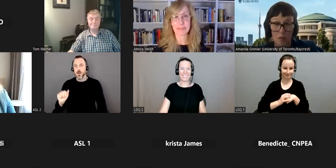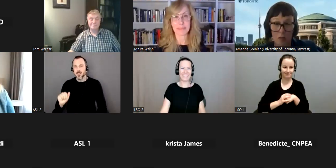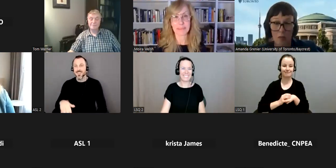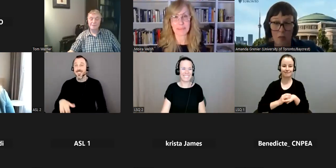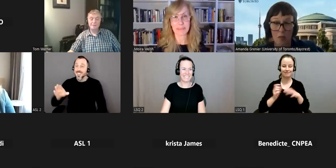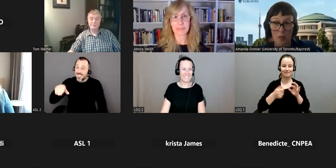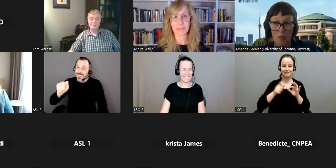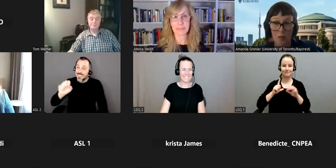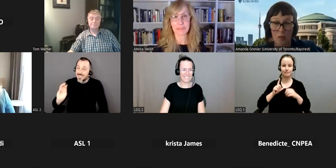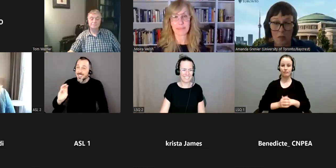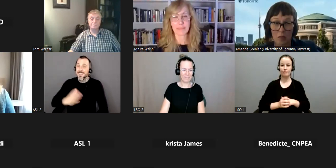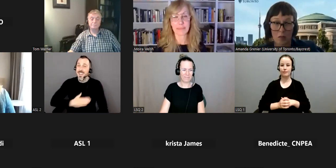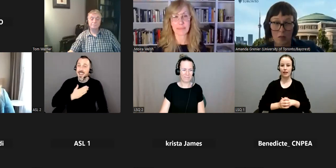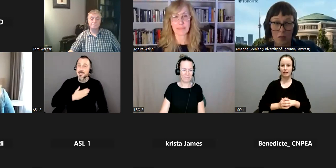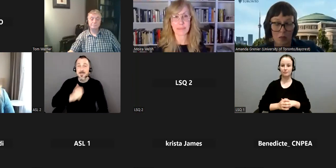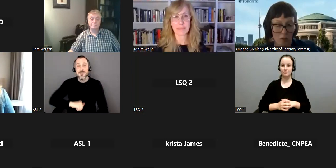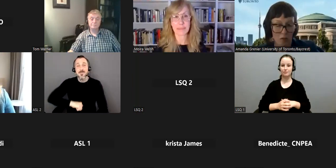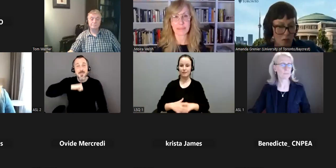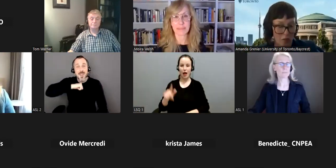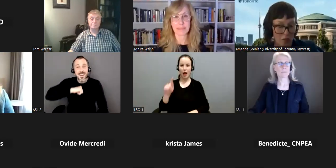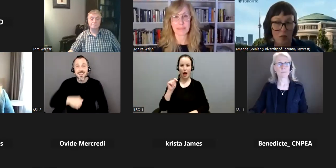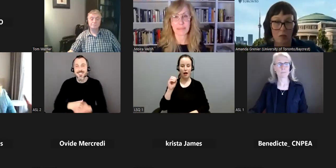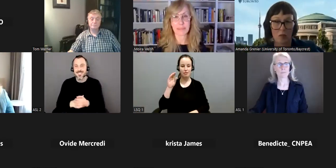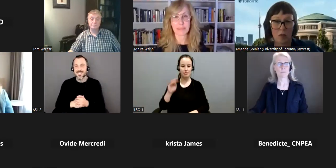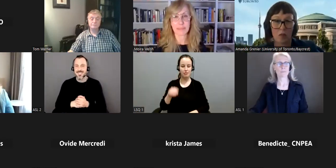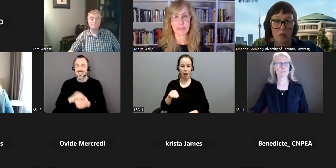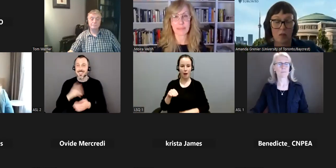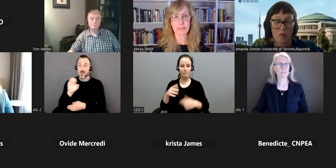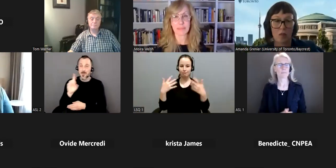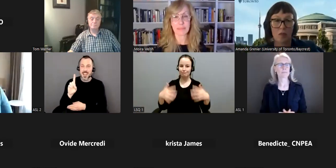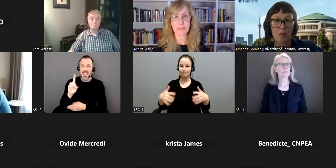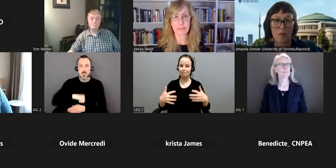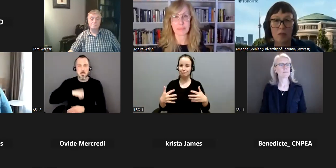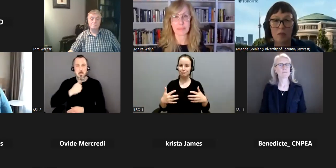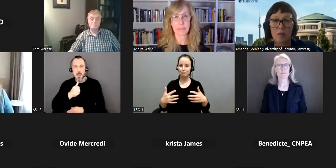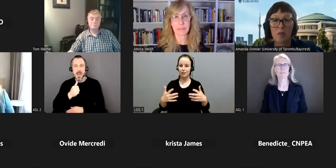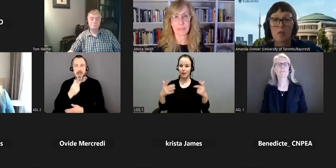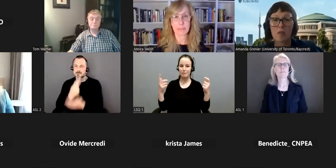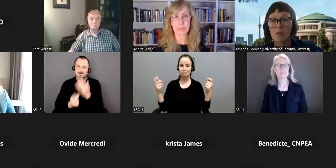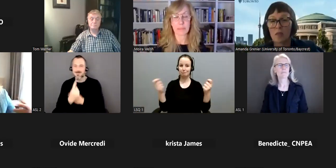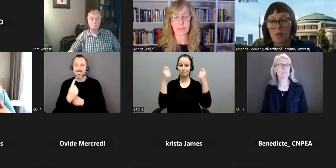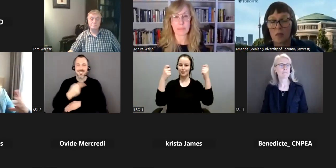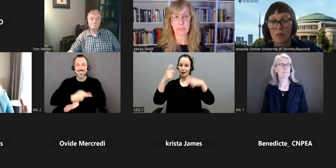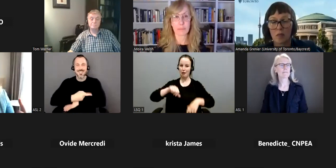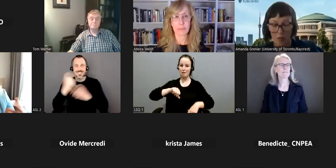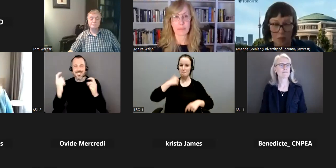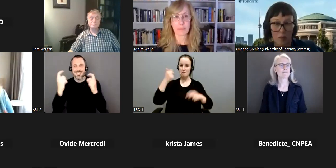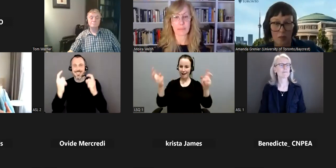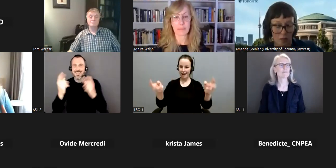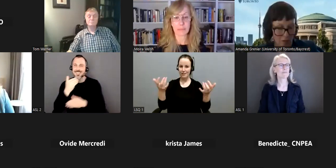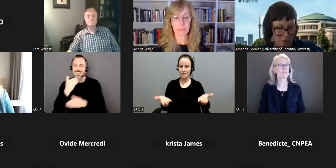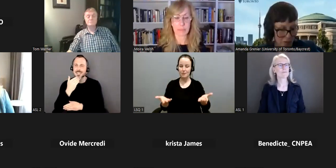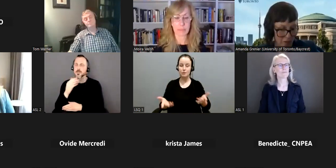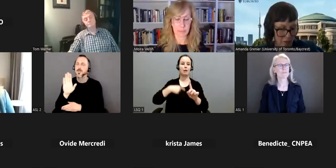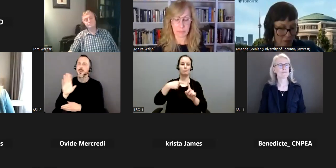Pride and, of course, WeAdd Day together. Tell us a little bit about how you got involved in this area, what your journey is, and what do you